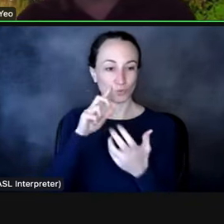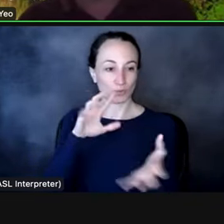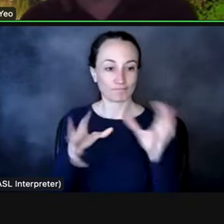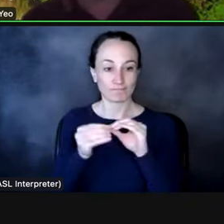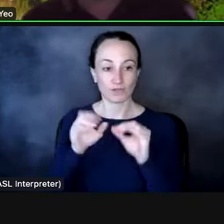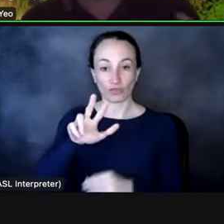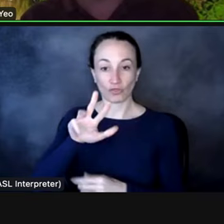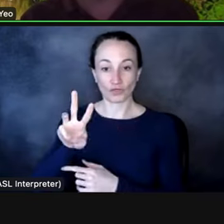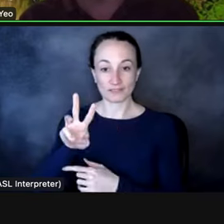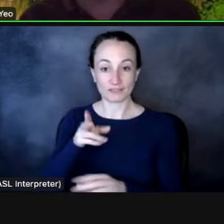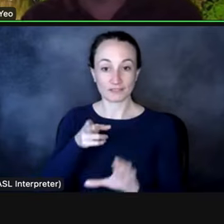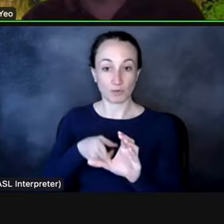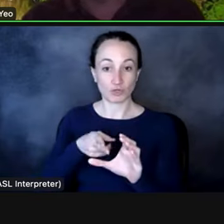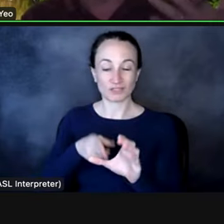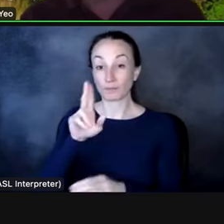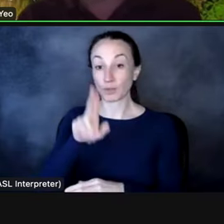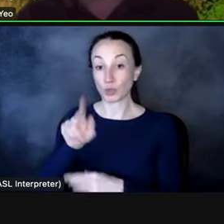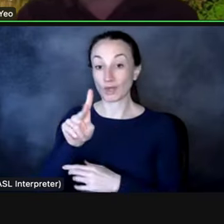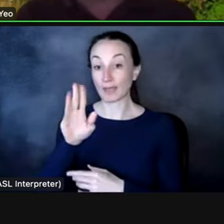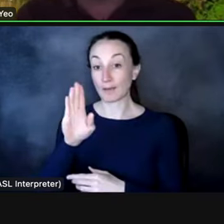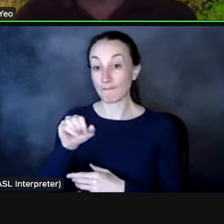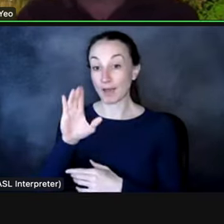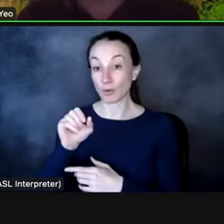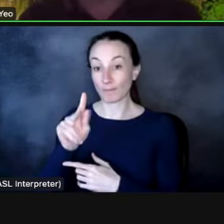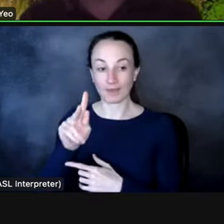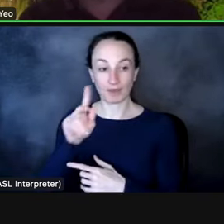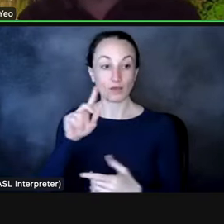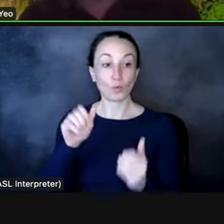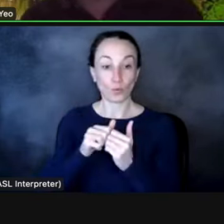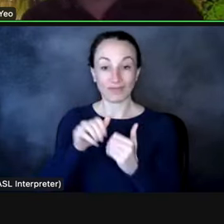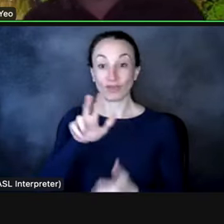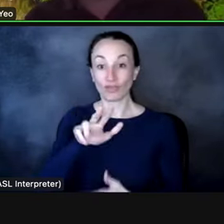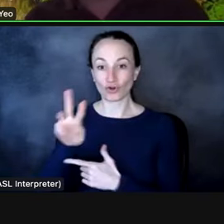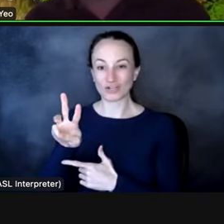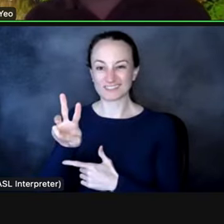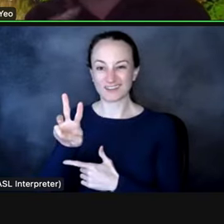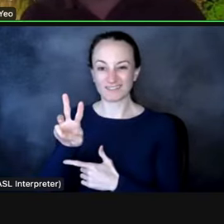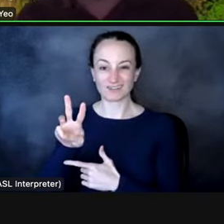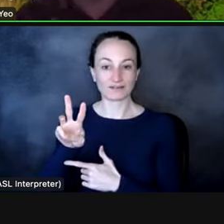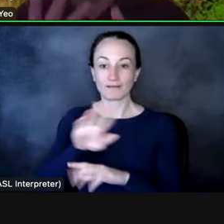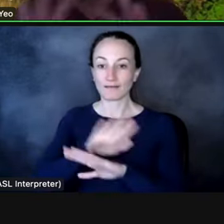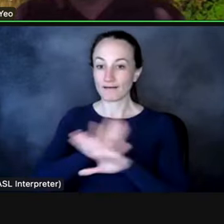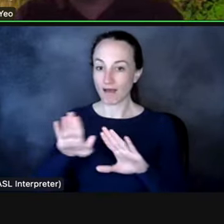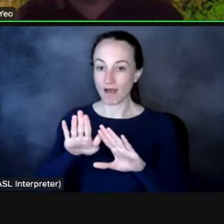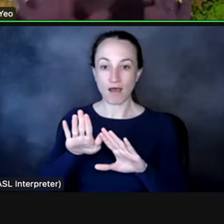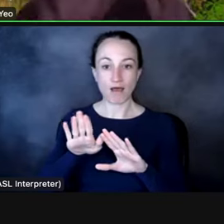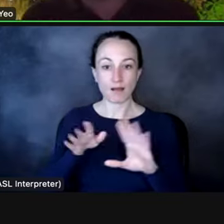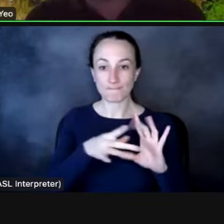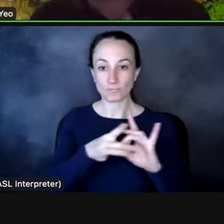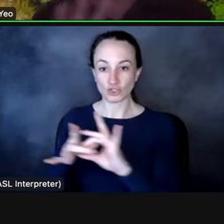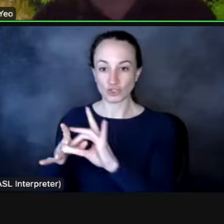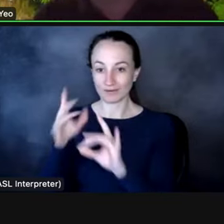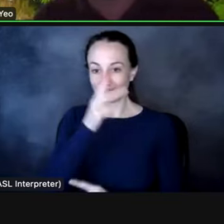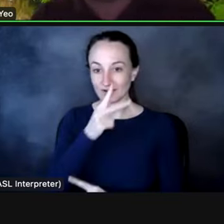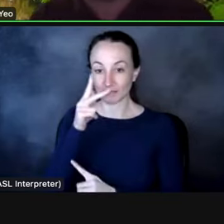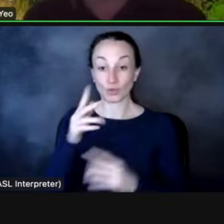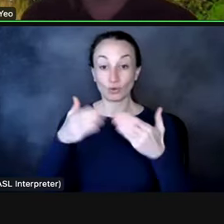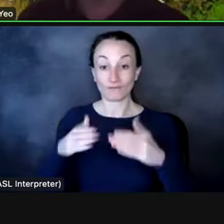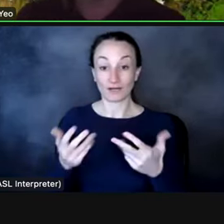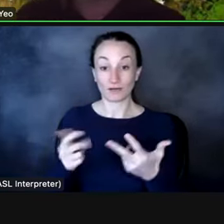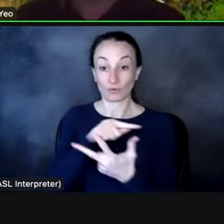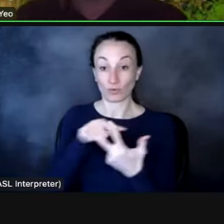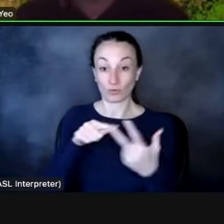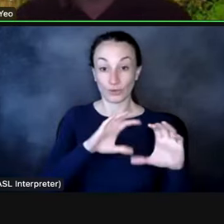Biobank with 67 non-brain imaging phenotypes. We divide the data into two groups, a training and test meta